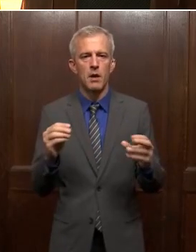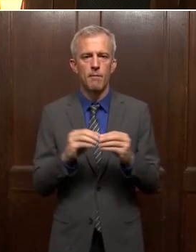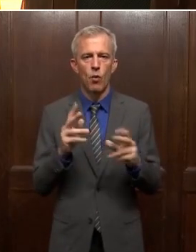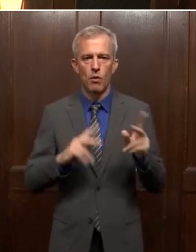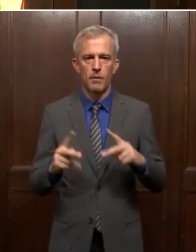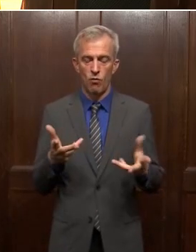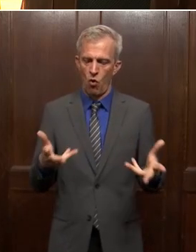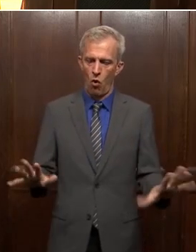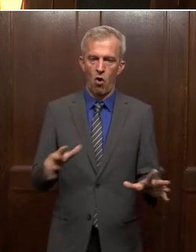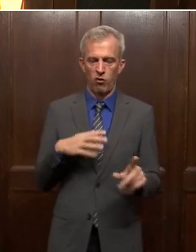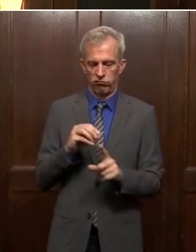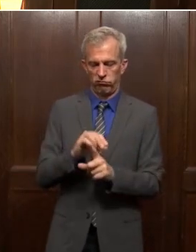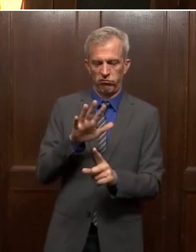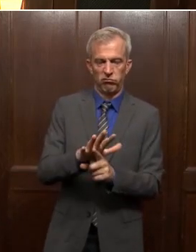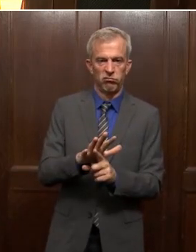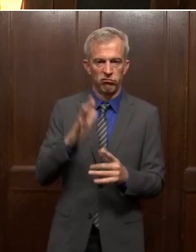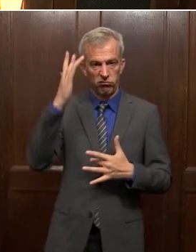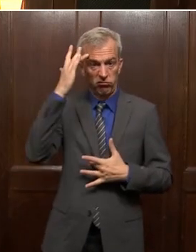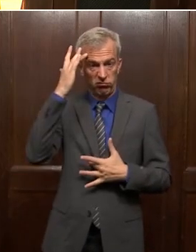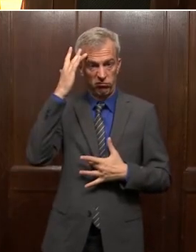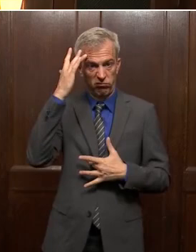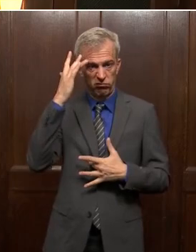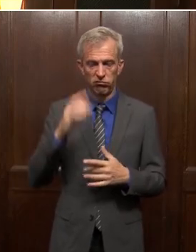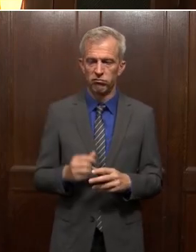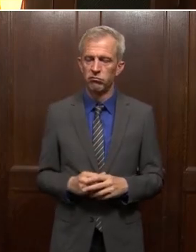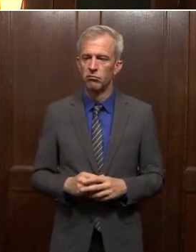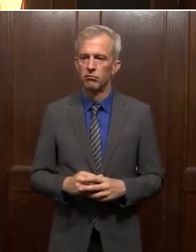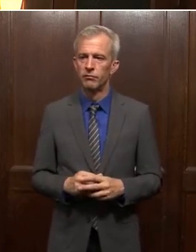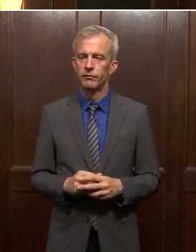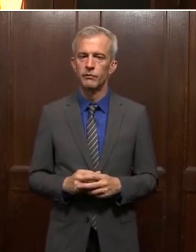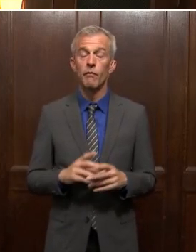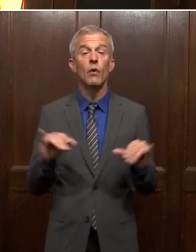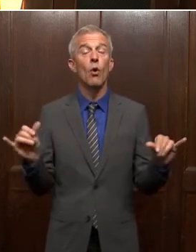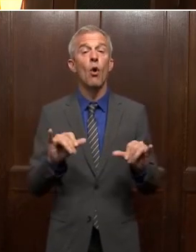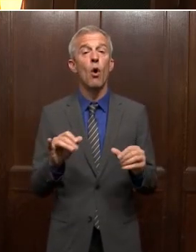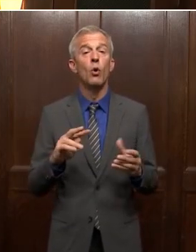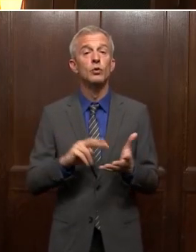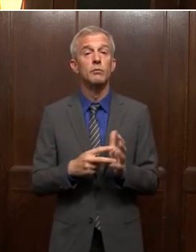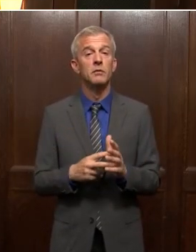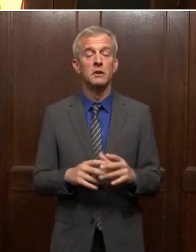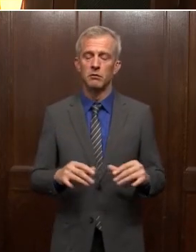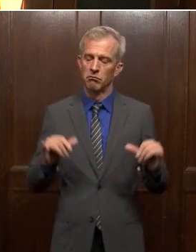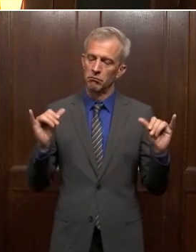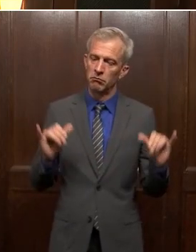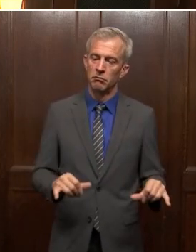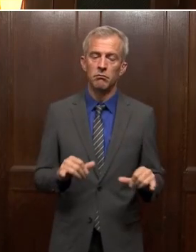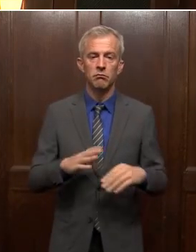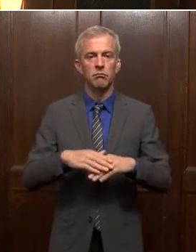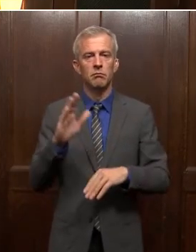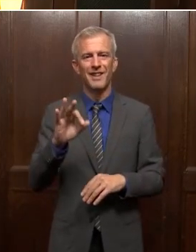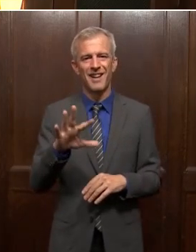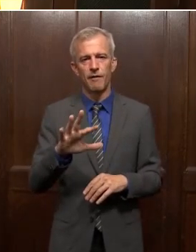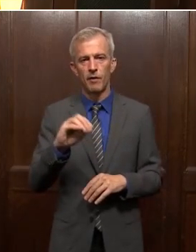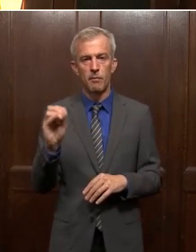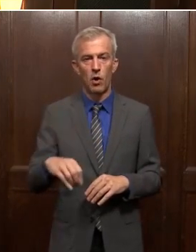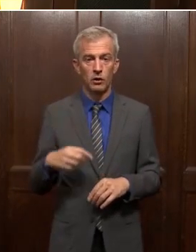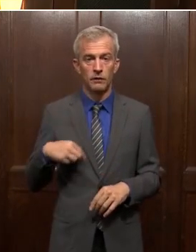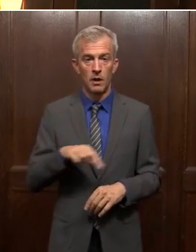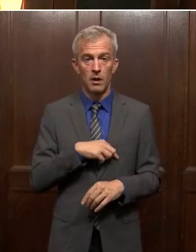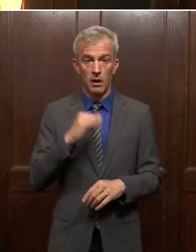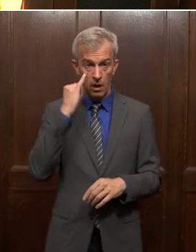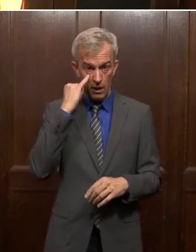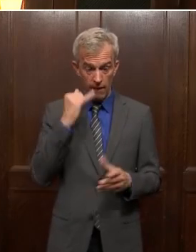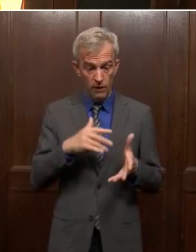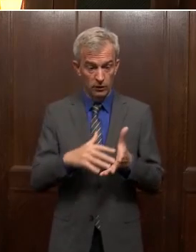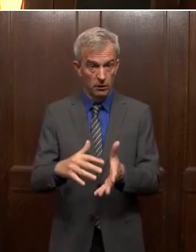exposed to the COVID-19 virus. But it would also mean that still more than 95% of us, if this study